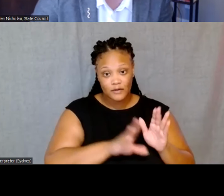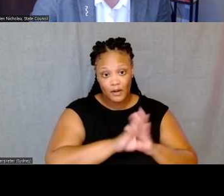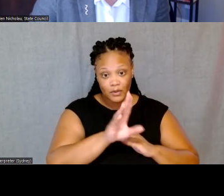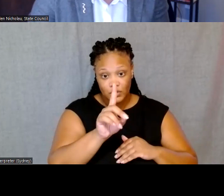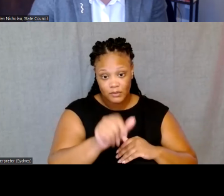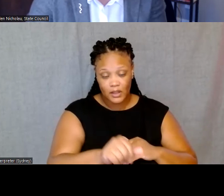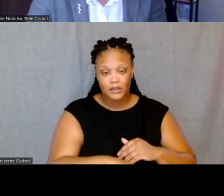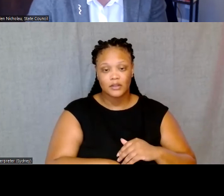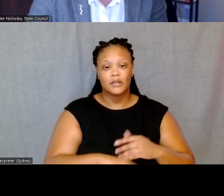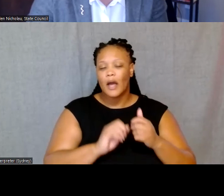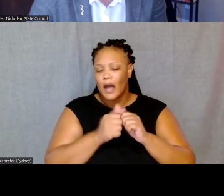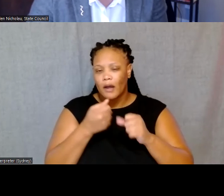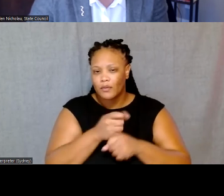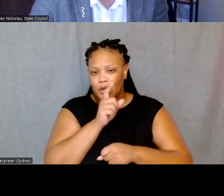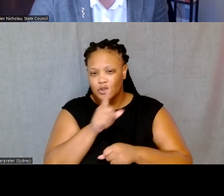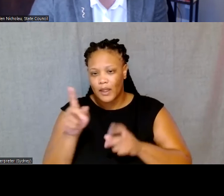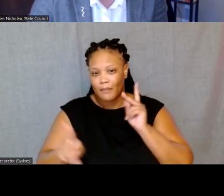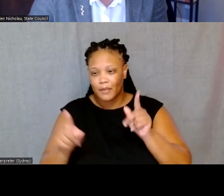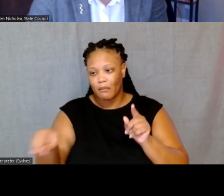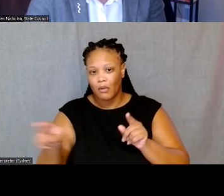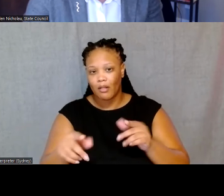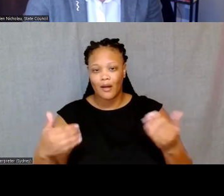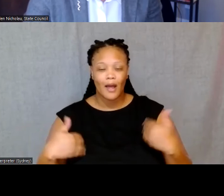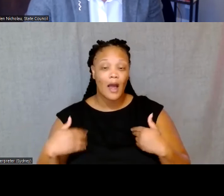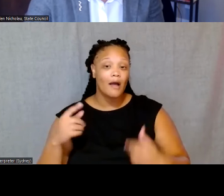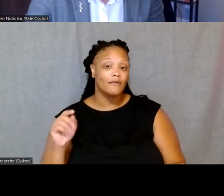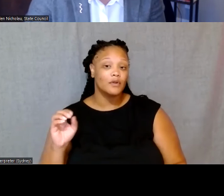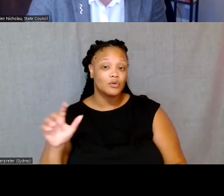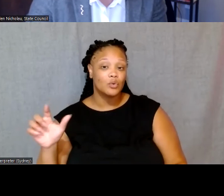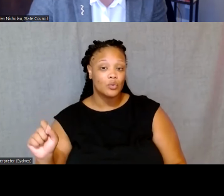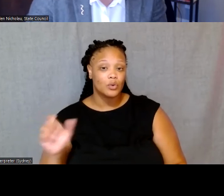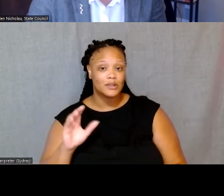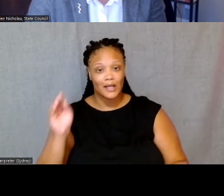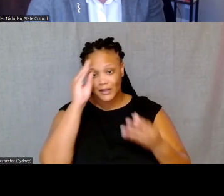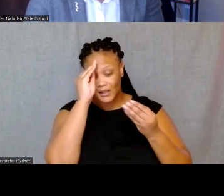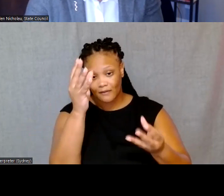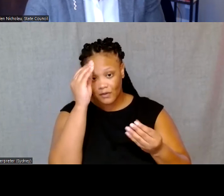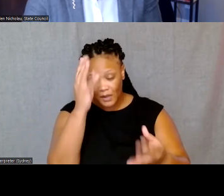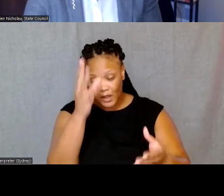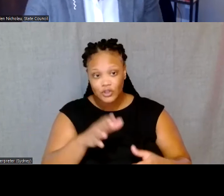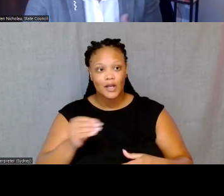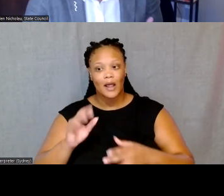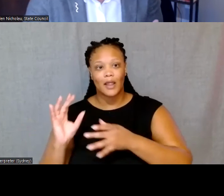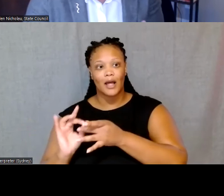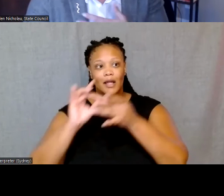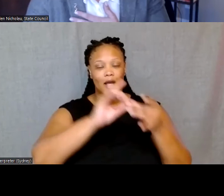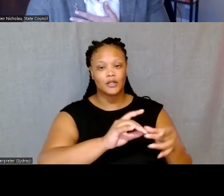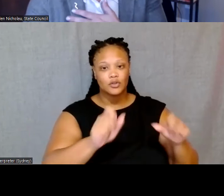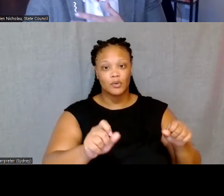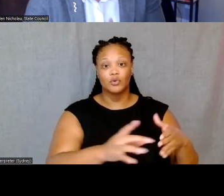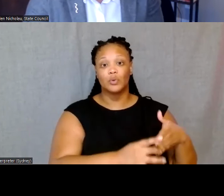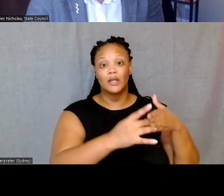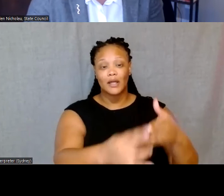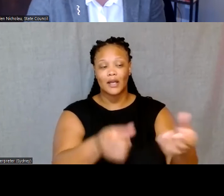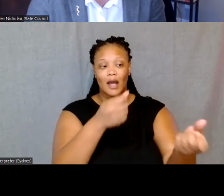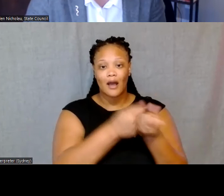people have the tools and the information and the connections to be able to lead advocacy efforts for